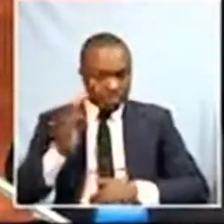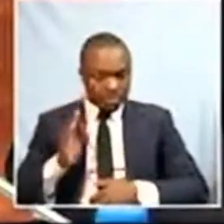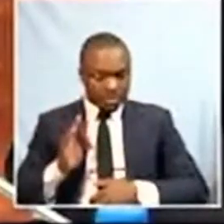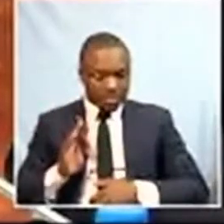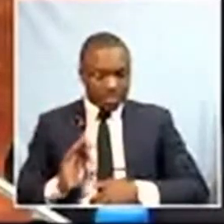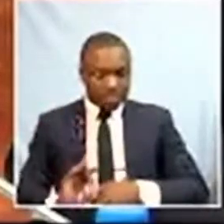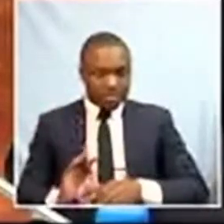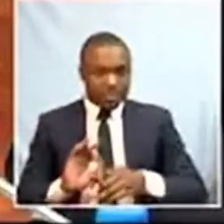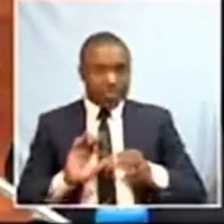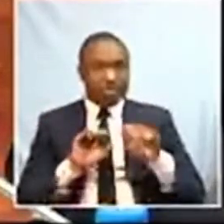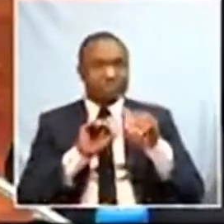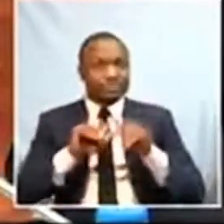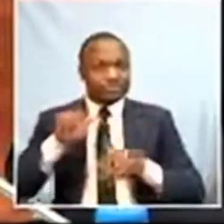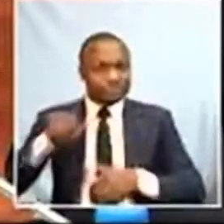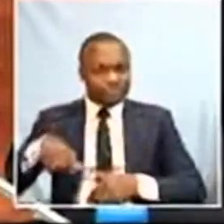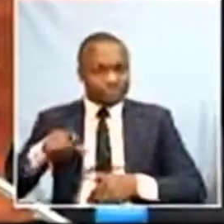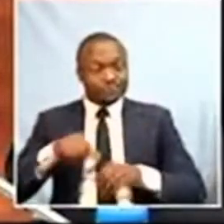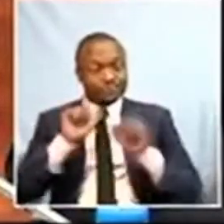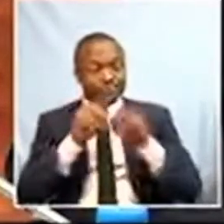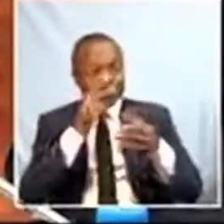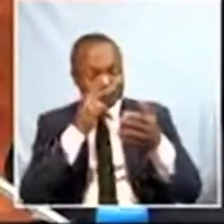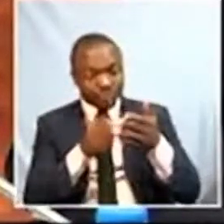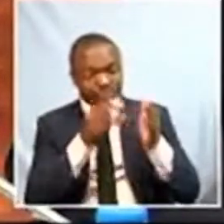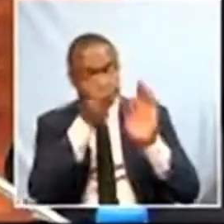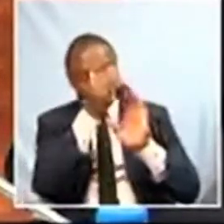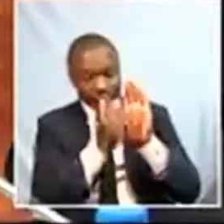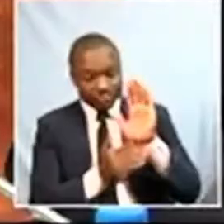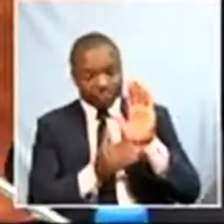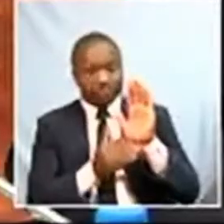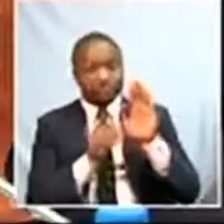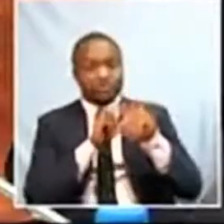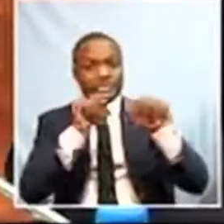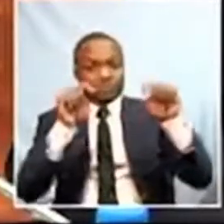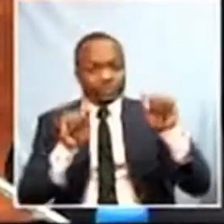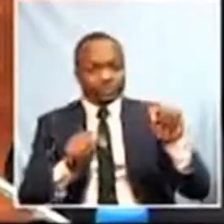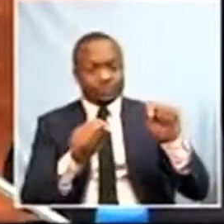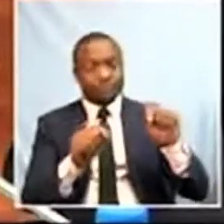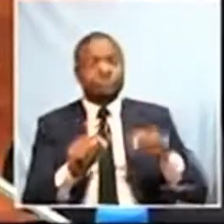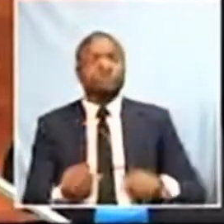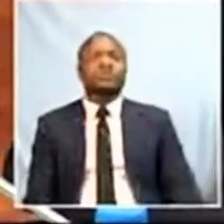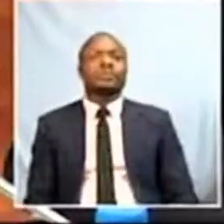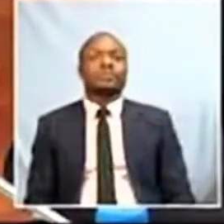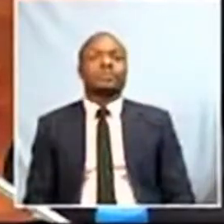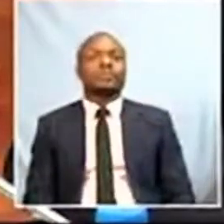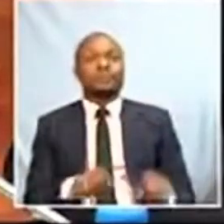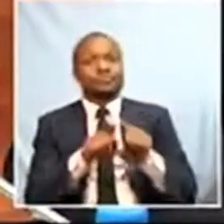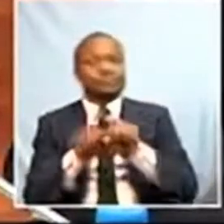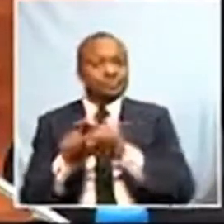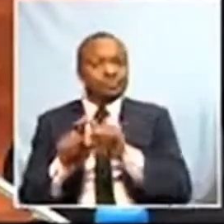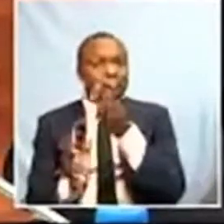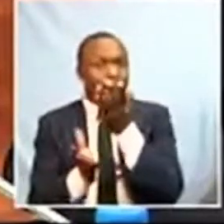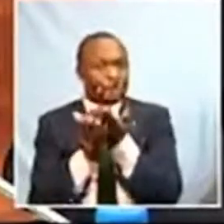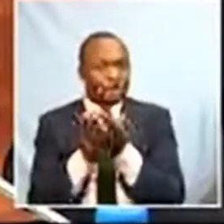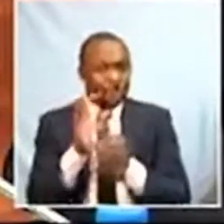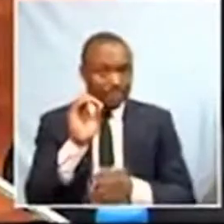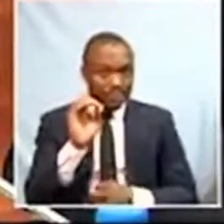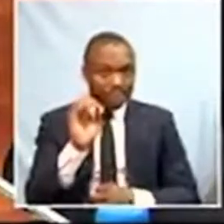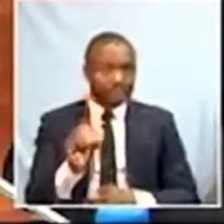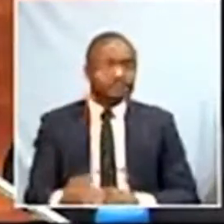delay. Refer to the highlighted lines in the table below and also to Appendix O.